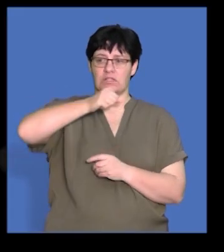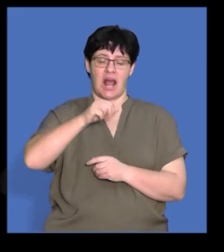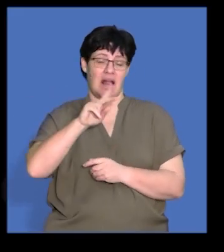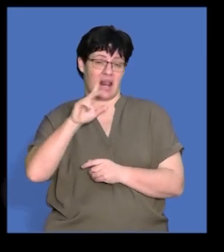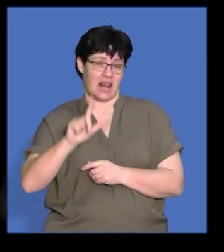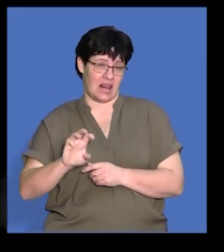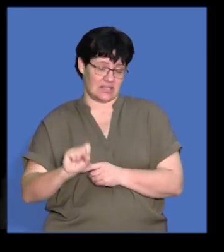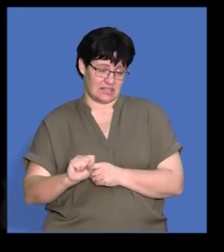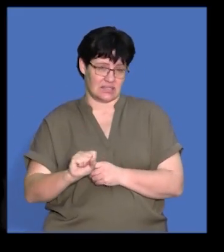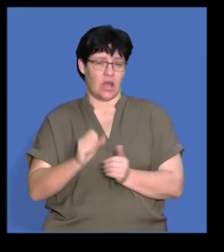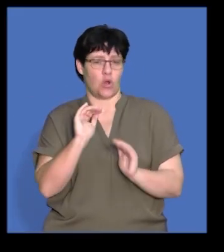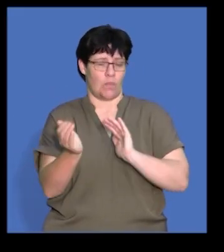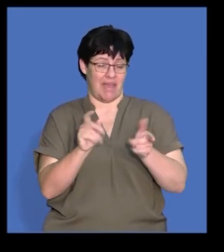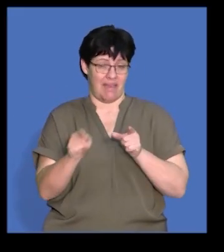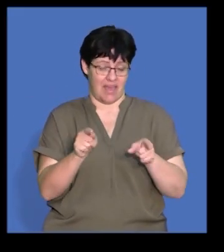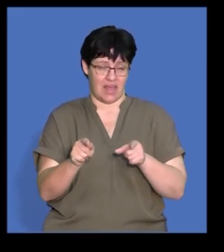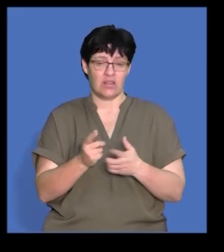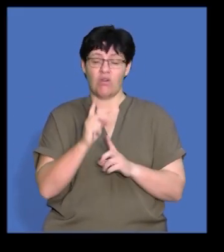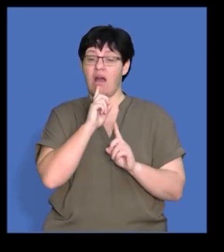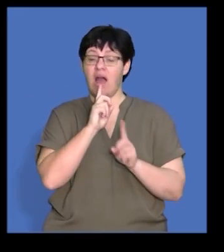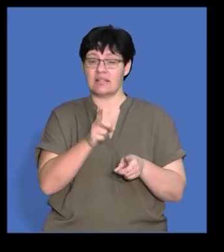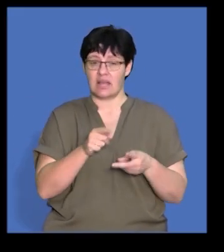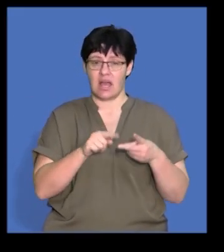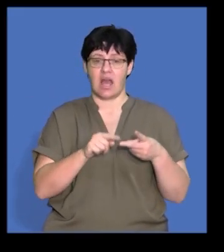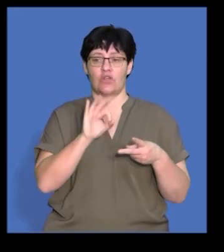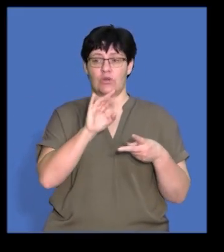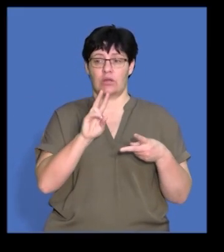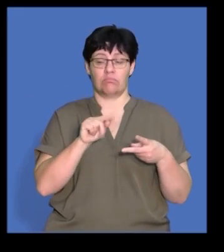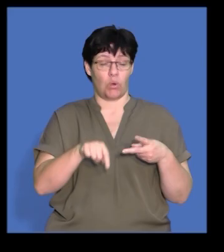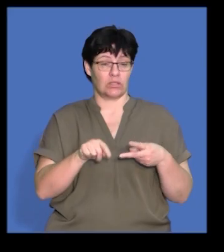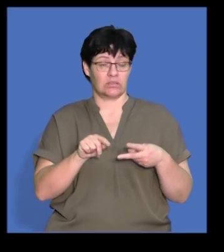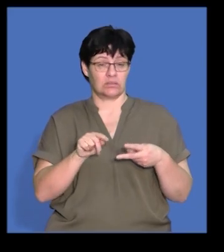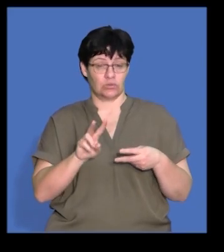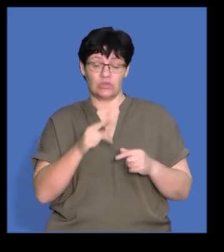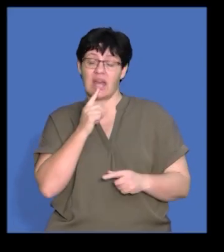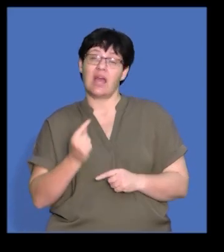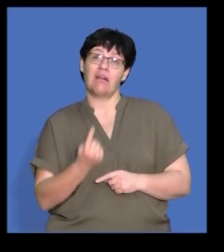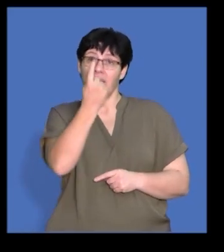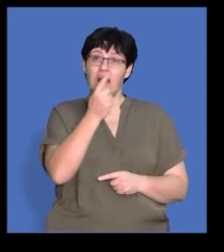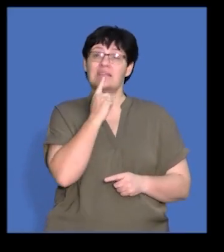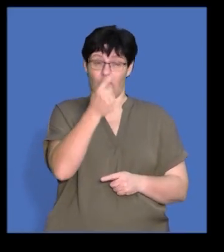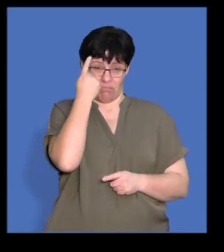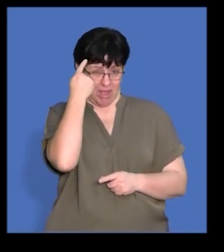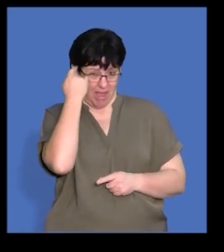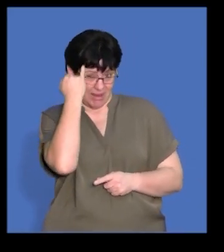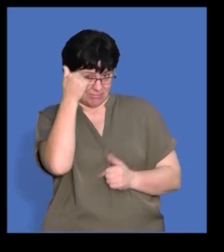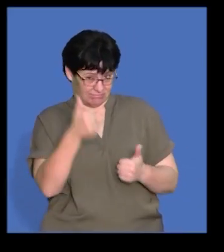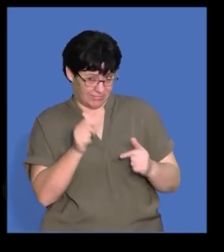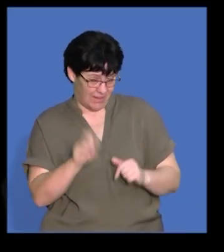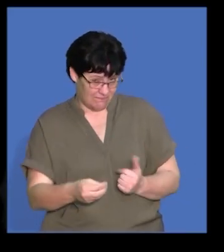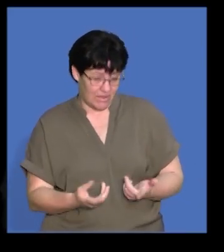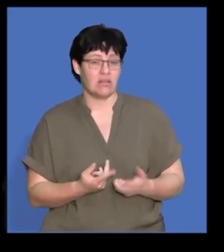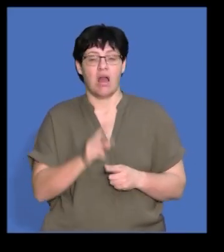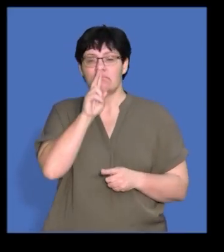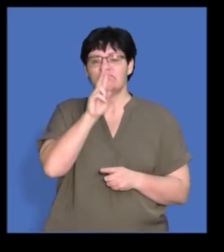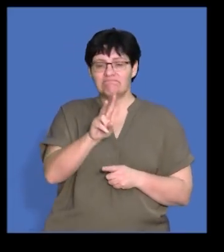And then with reference to your answer question 3.1, do you think it was a good idea? So let's go through each question. So we're